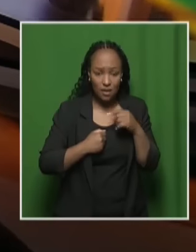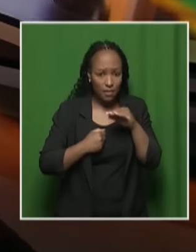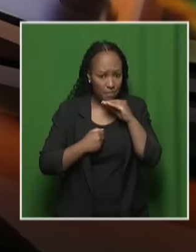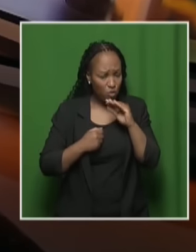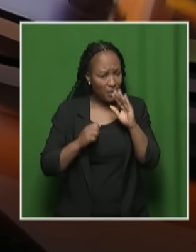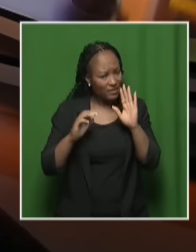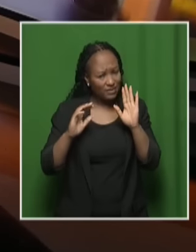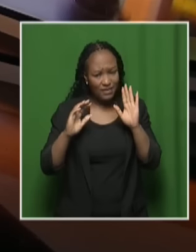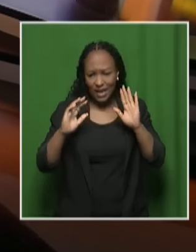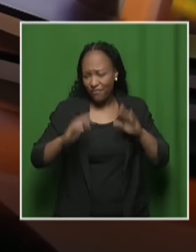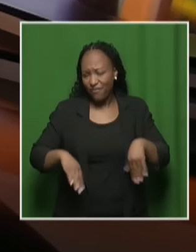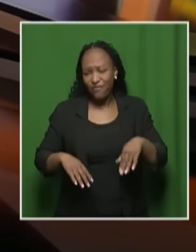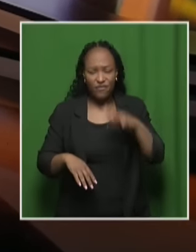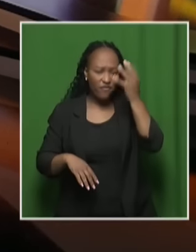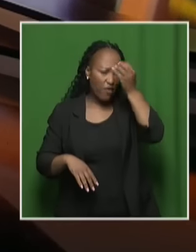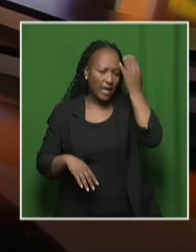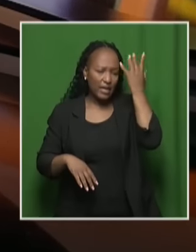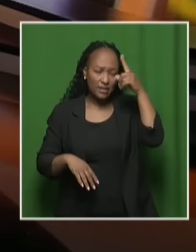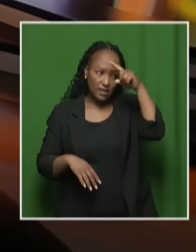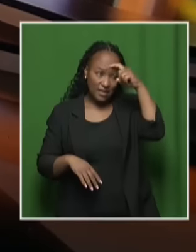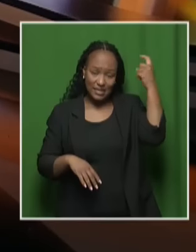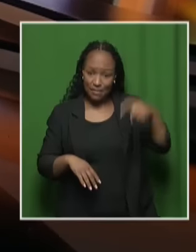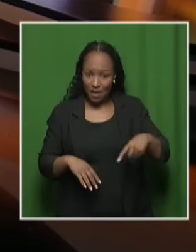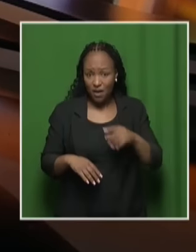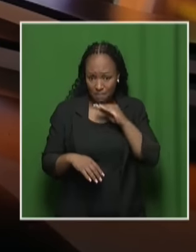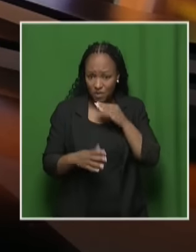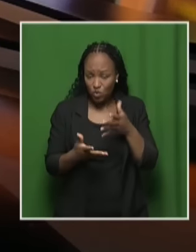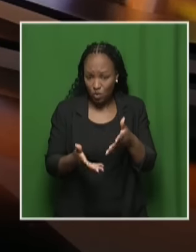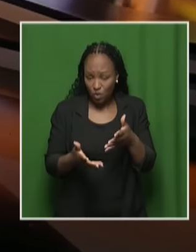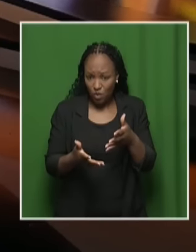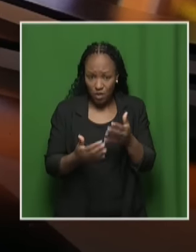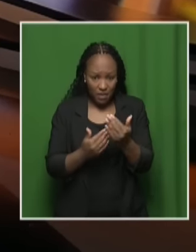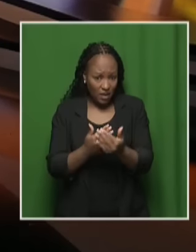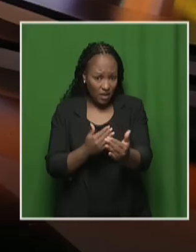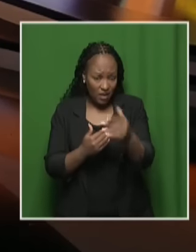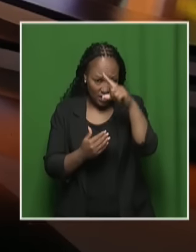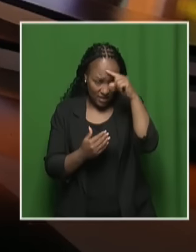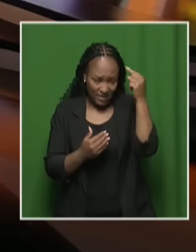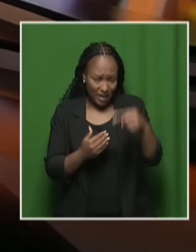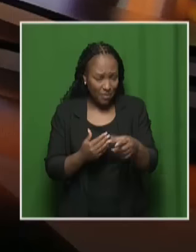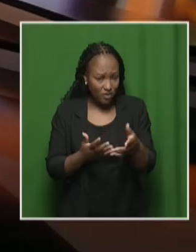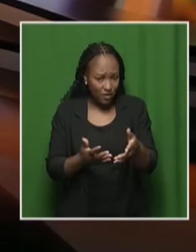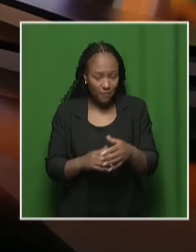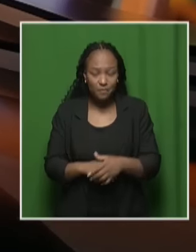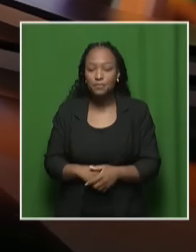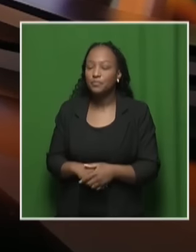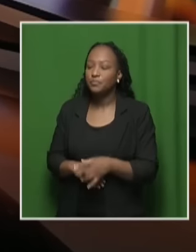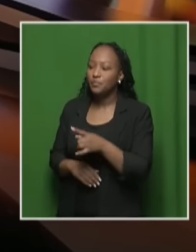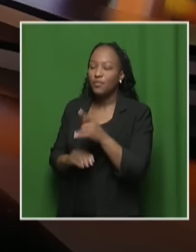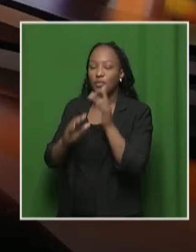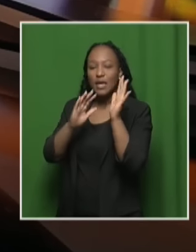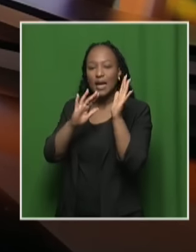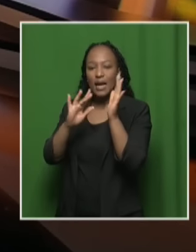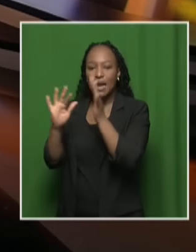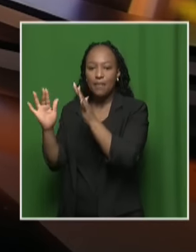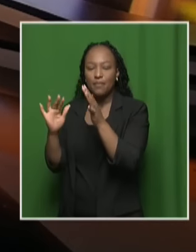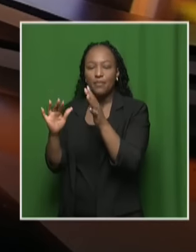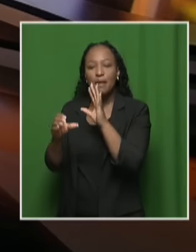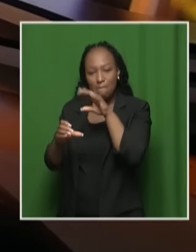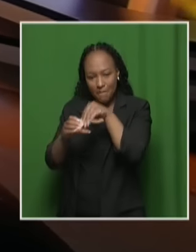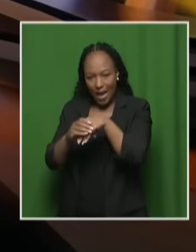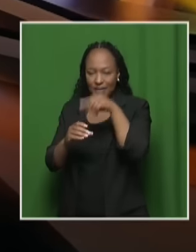forget about summer this year? Is this going to be us for the rest of summer? You know, a thing about climate variability is that summer is part